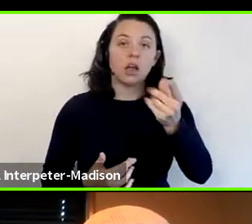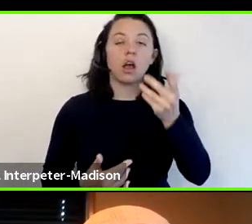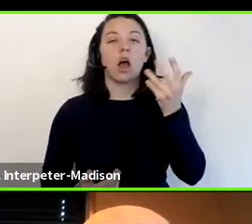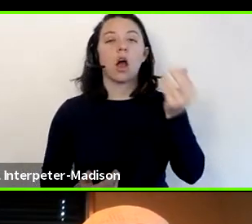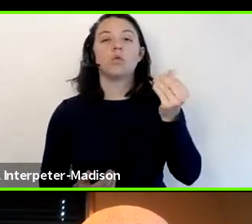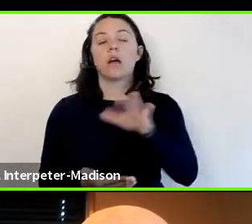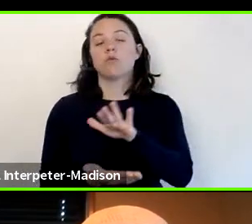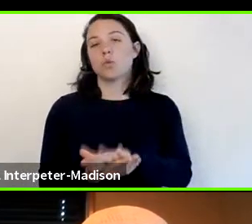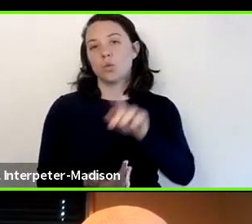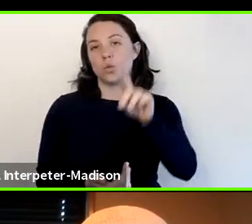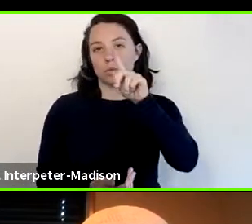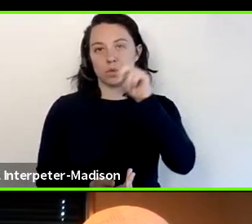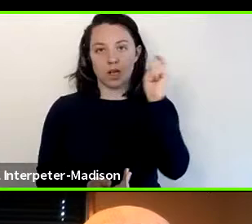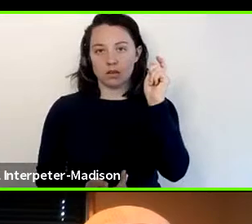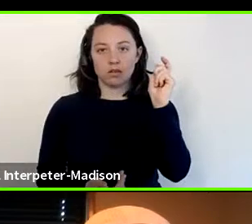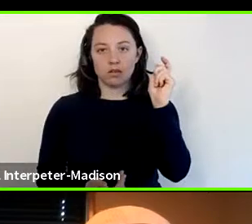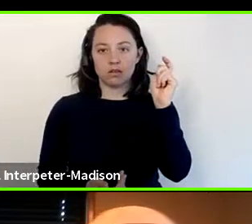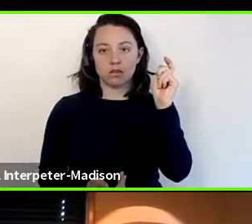much